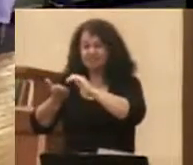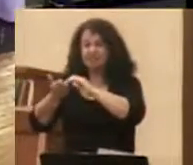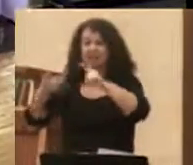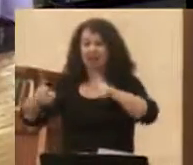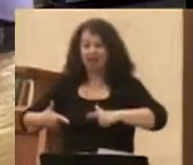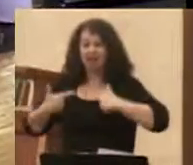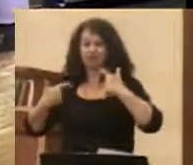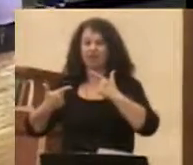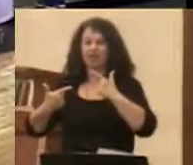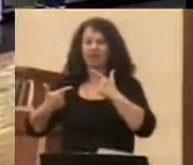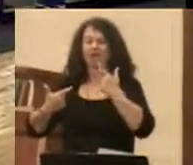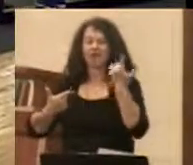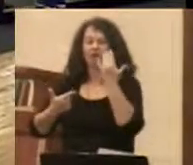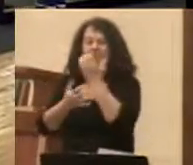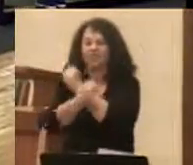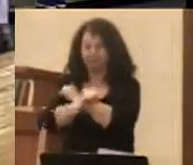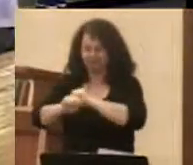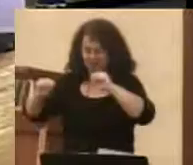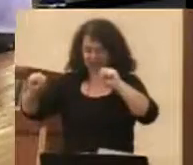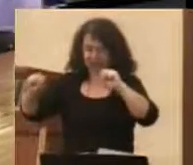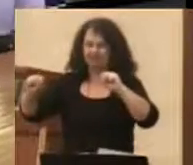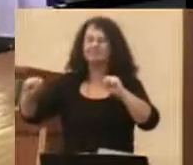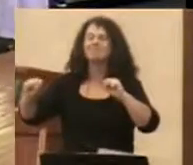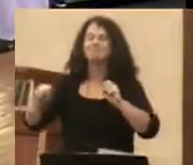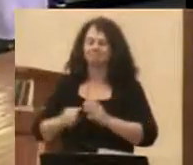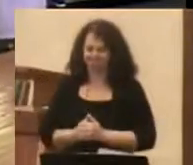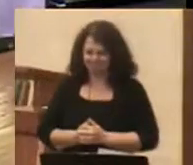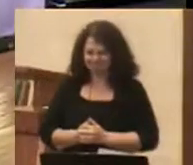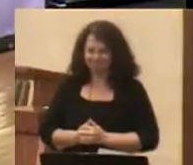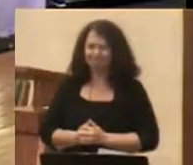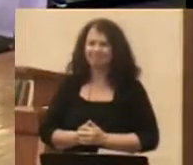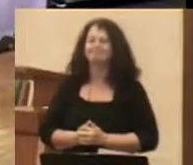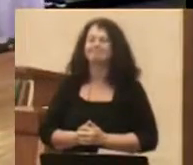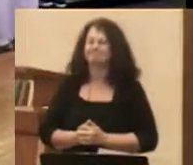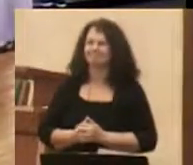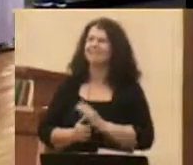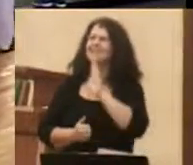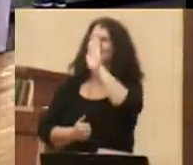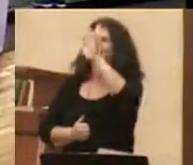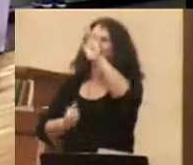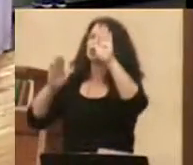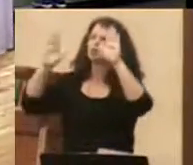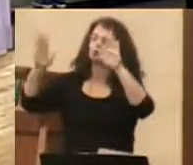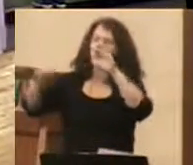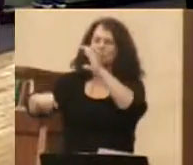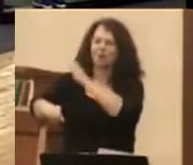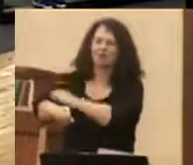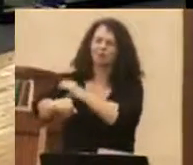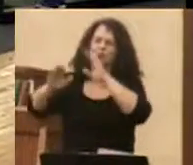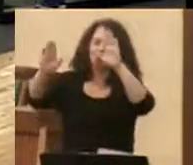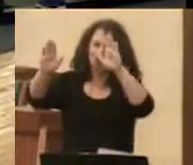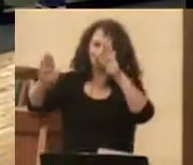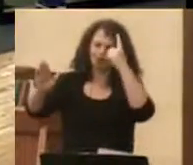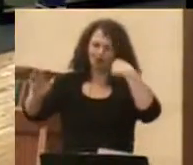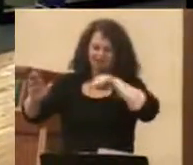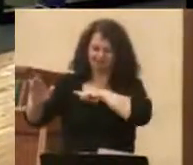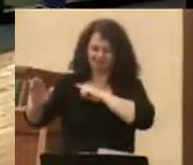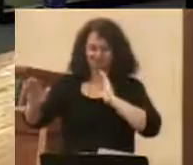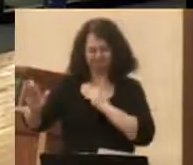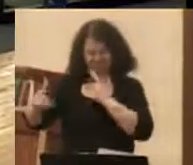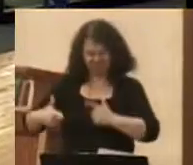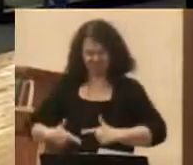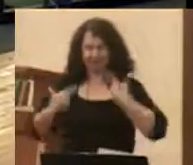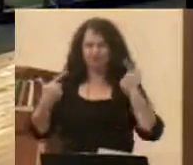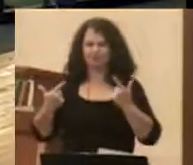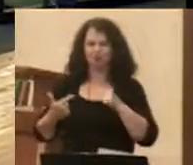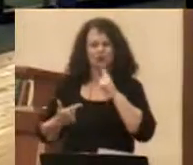of sin, there is life and salvation. And those superpowers are wonderful gifts to us in our lives. They are